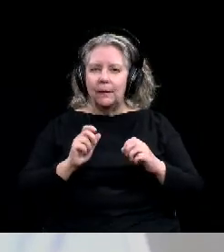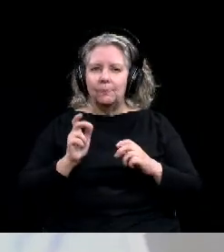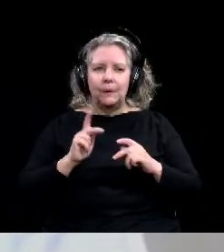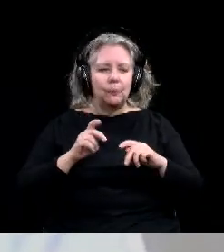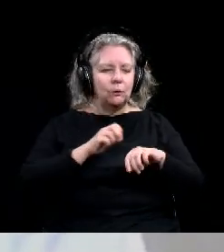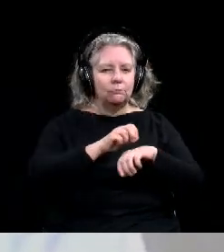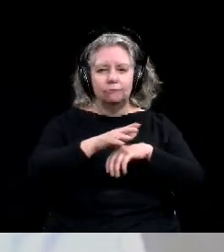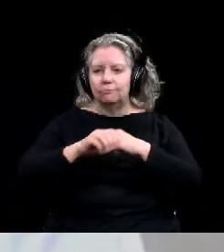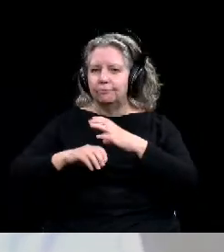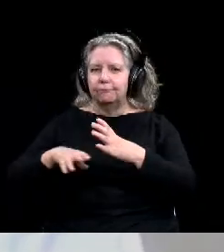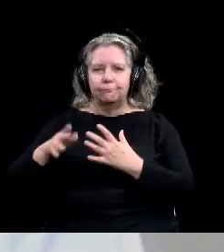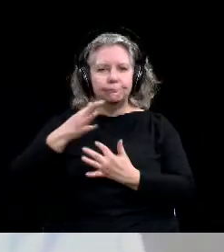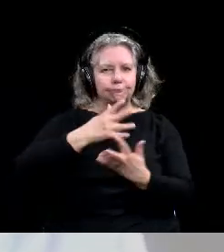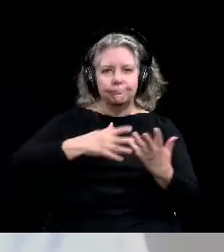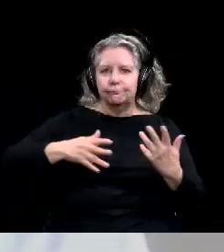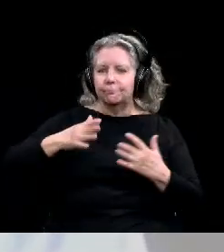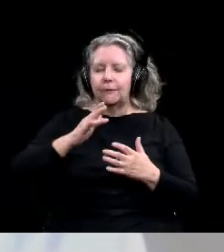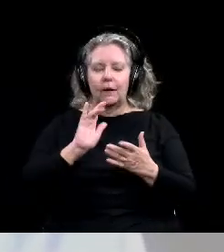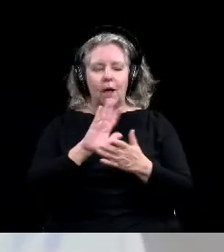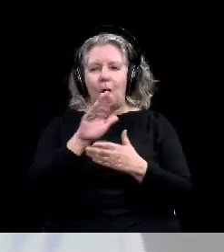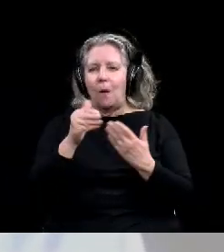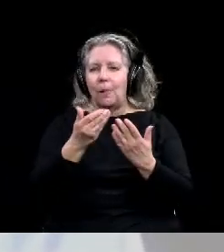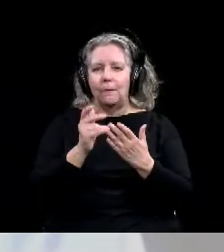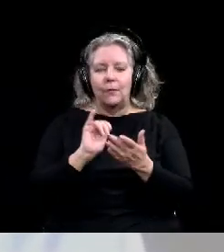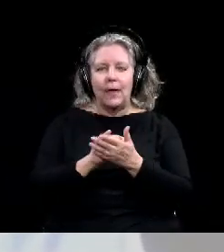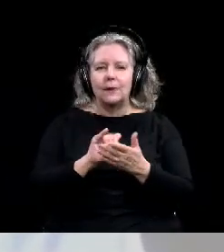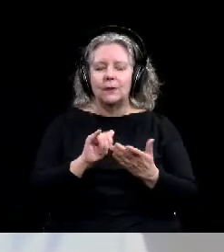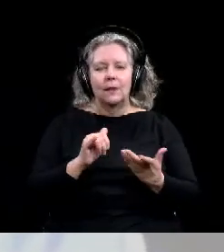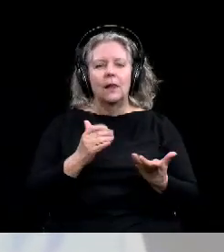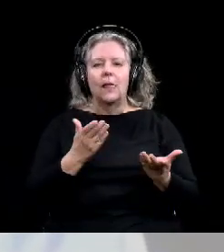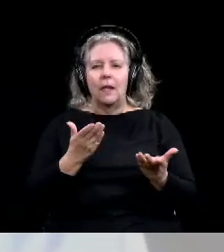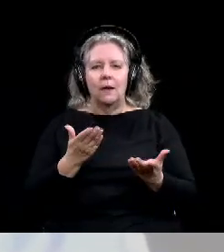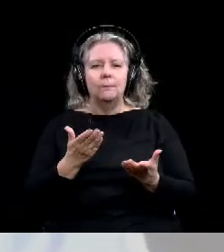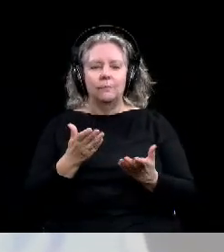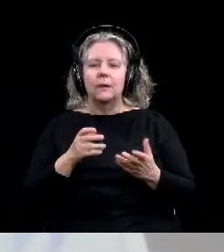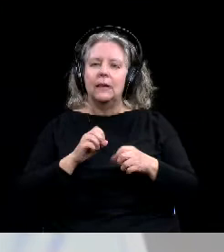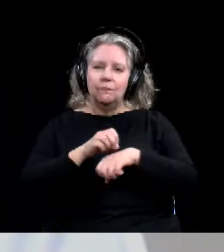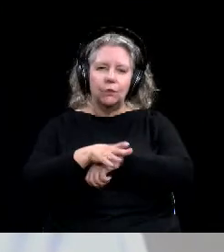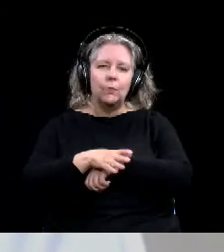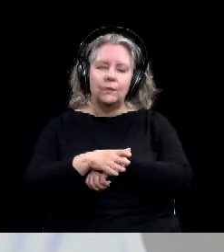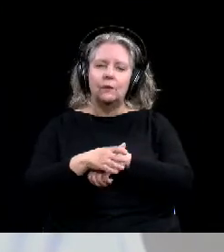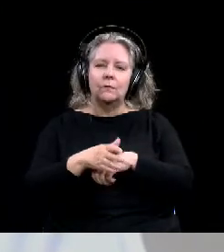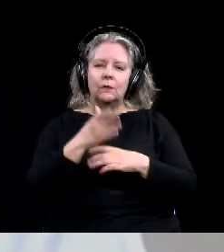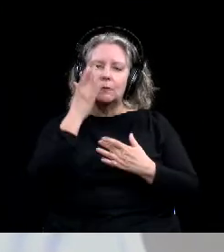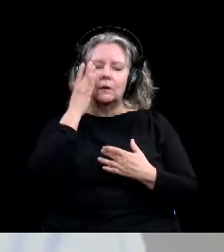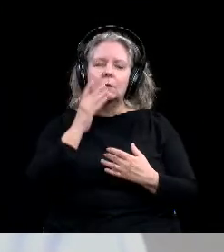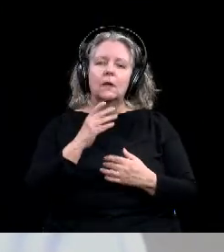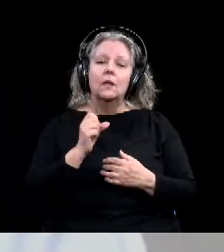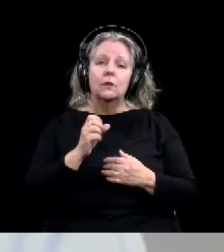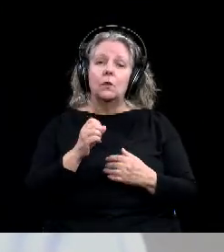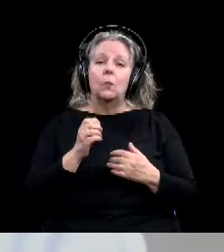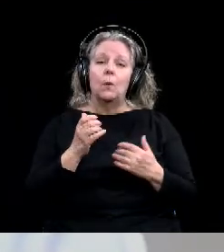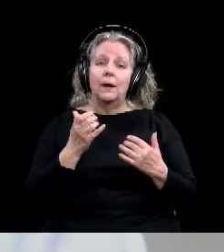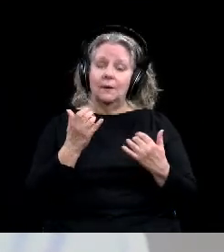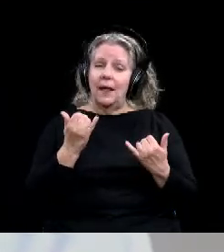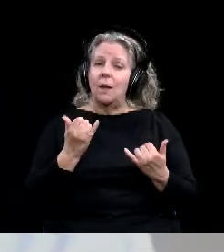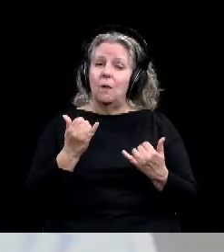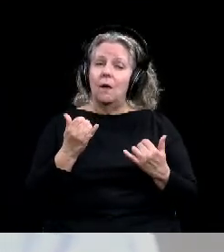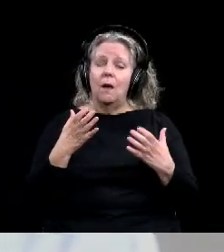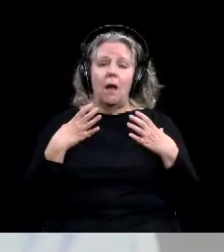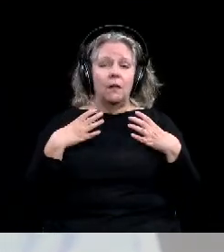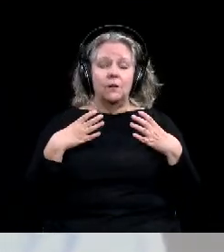household members aren't gathering as much with people outside their home, and people aren't hosting events as often within their